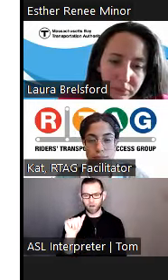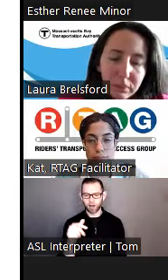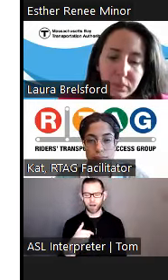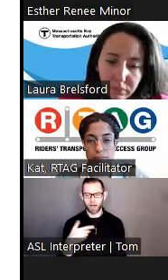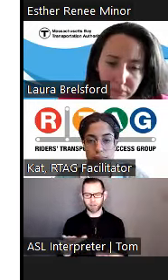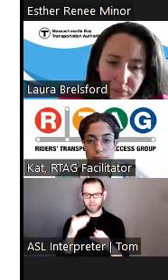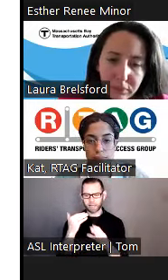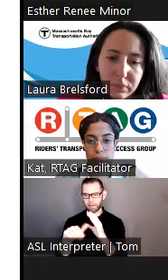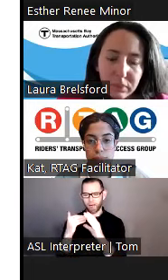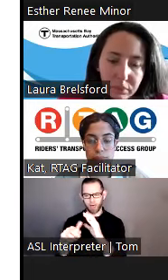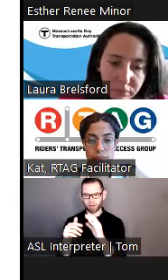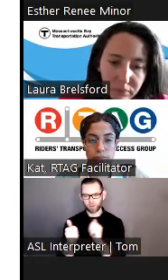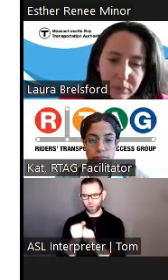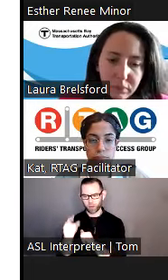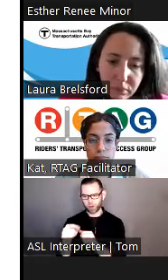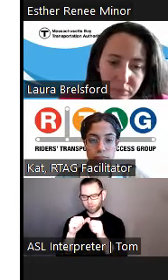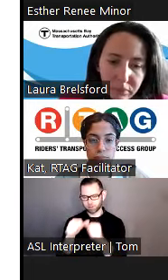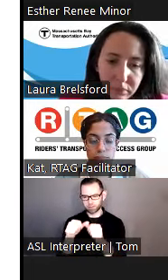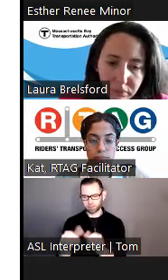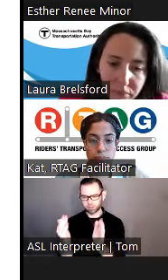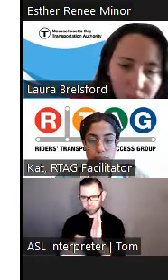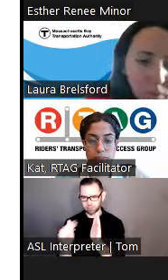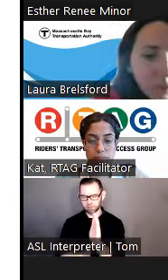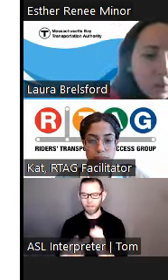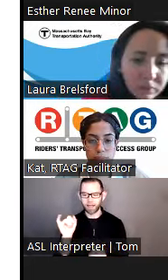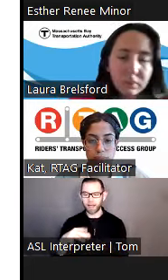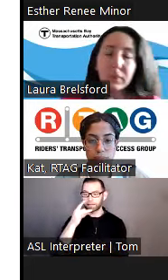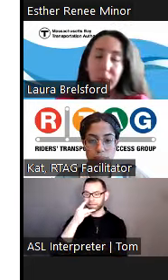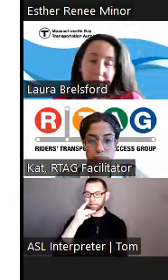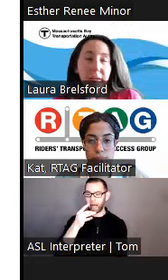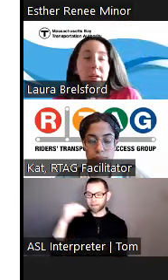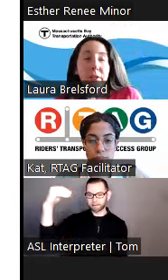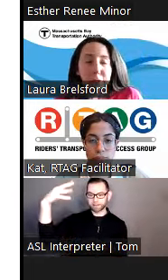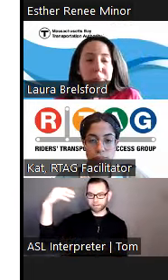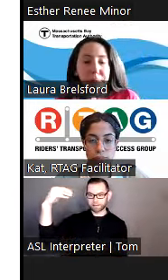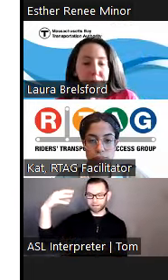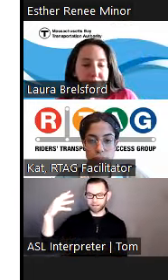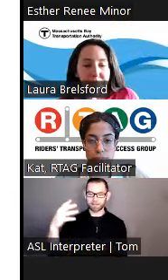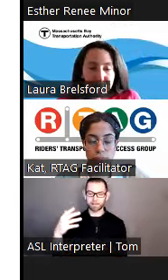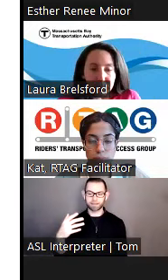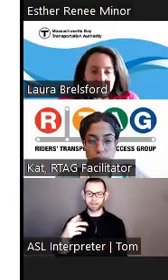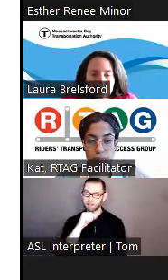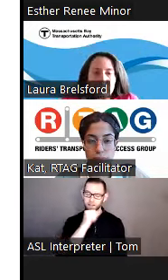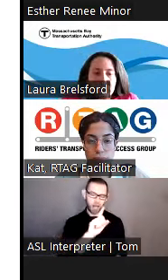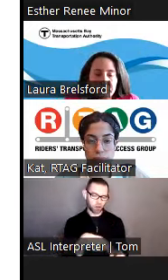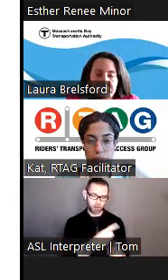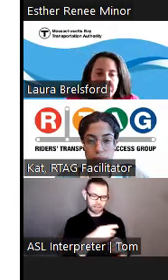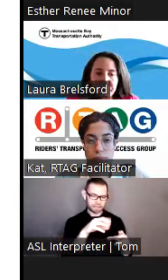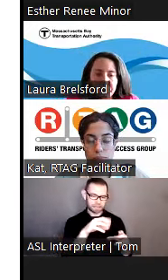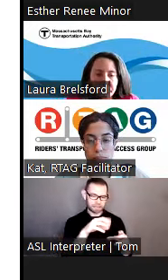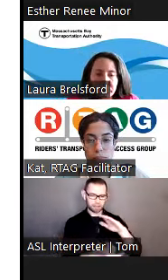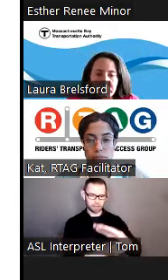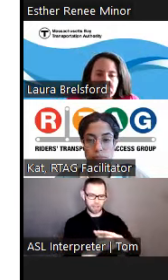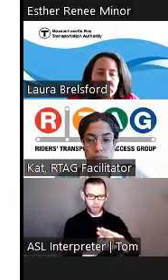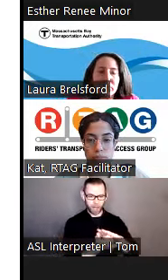about constantly, and that is the lighting, not only in the subway stations, but at